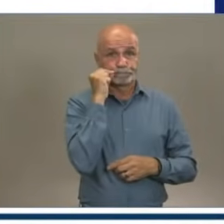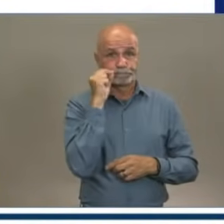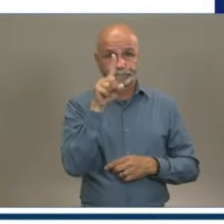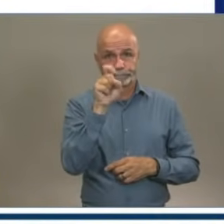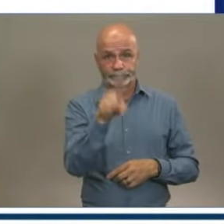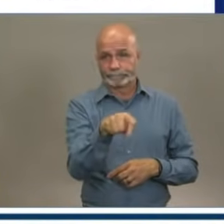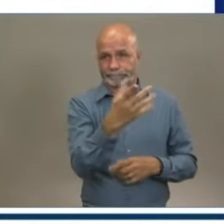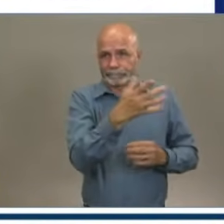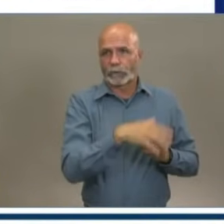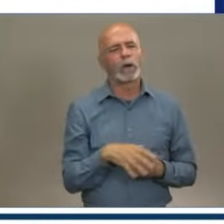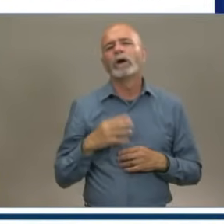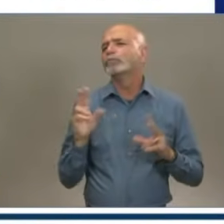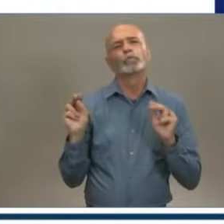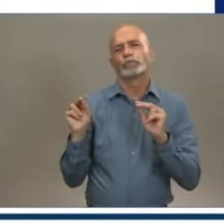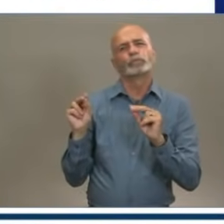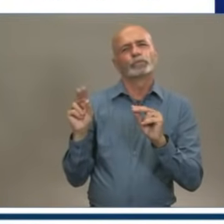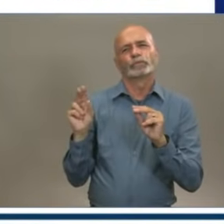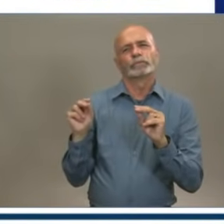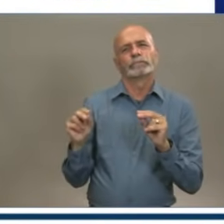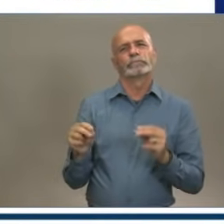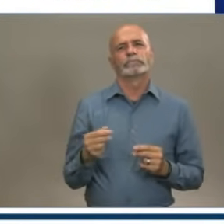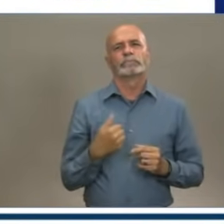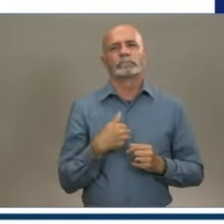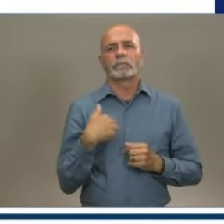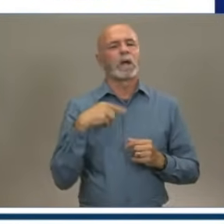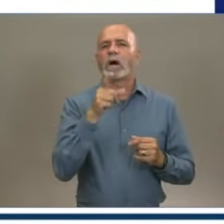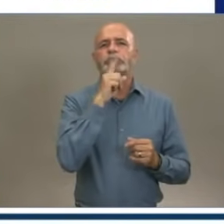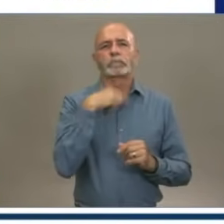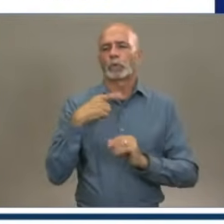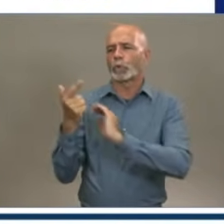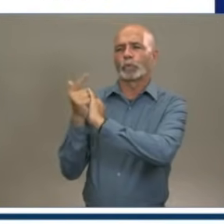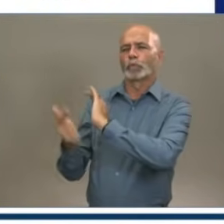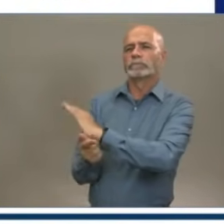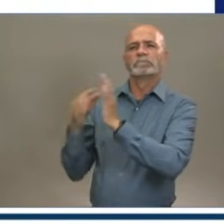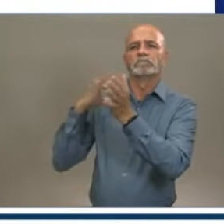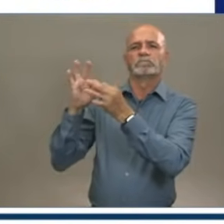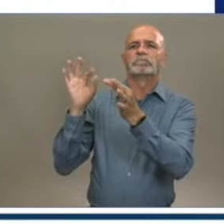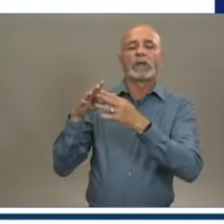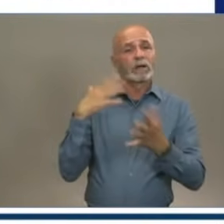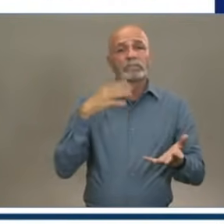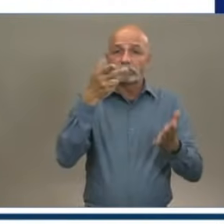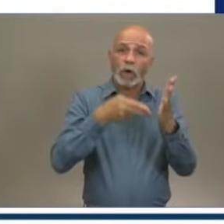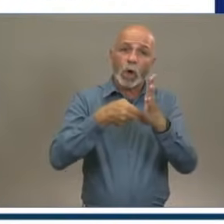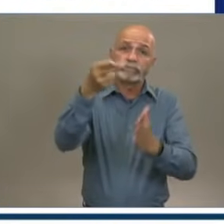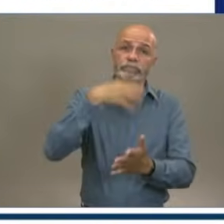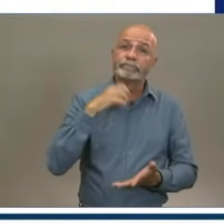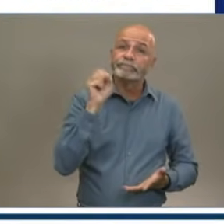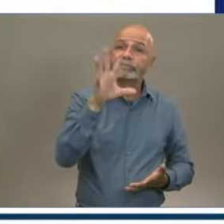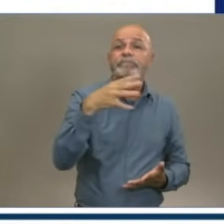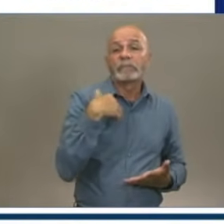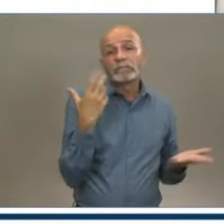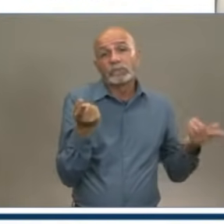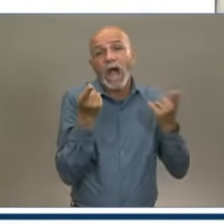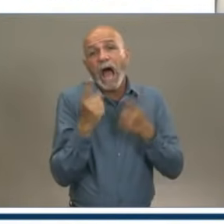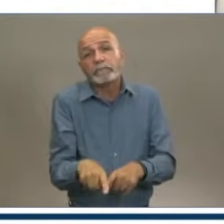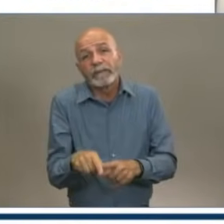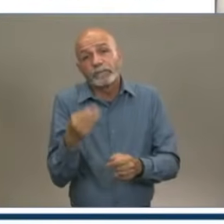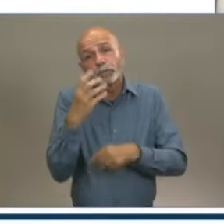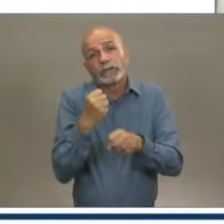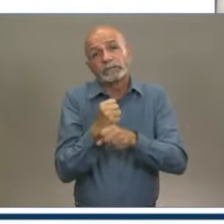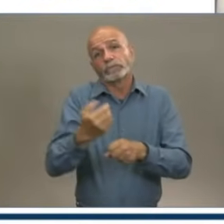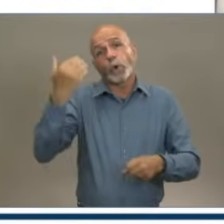legal advice. I'm just telling everyone what my story was 18 years ago. Go ahead, Paul, with your